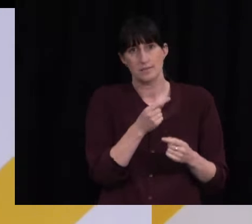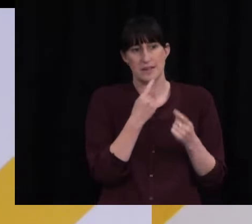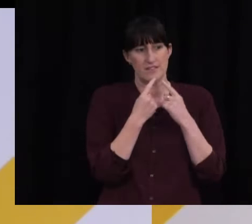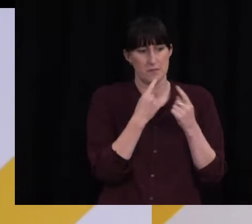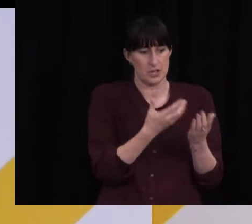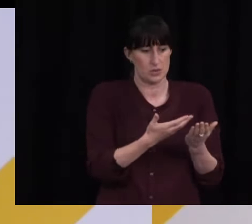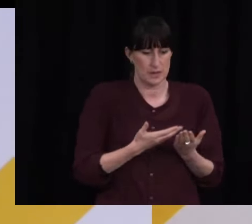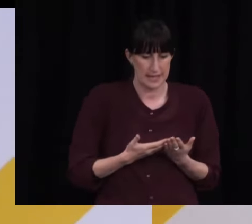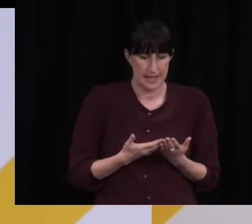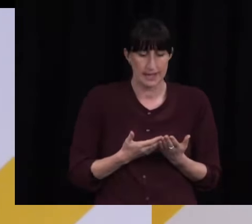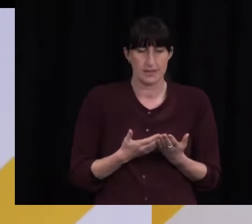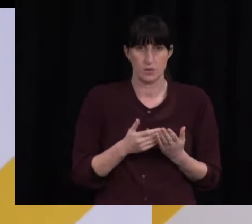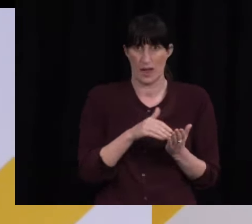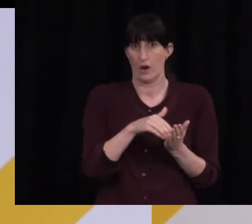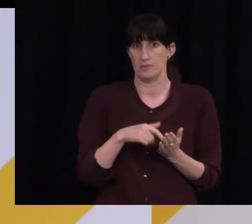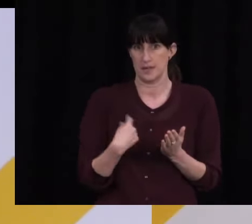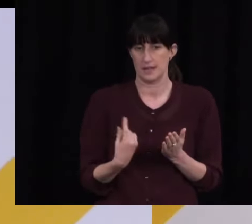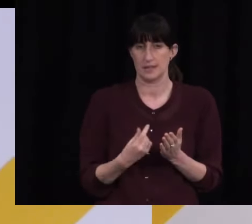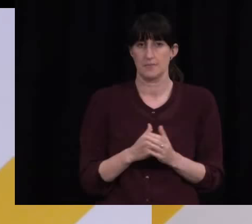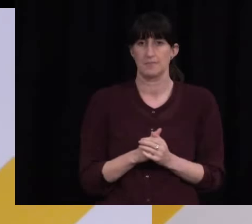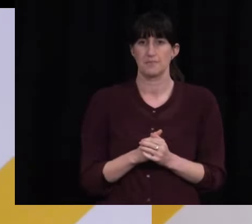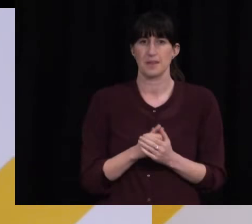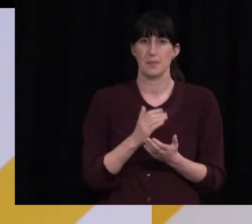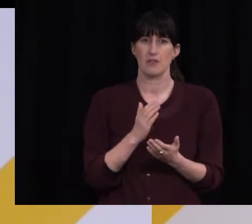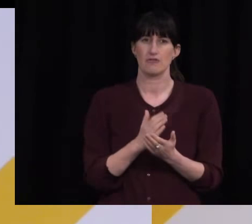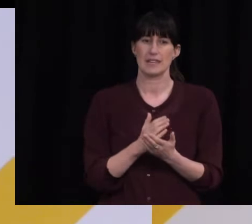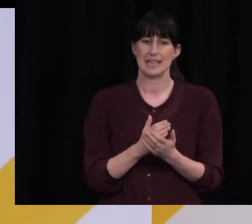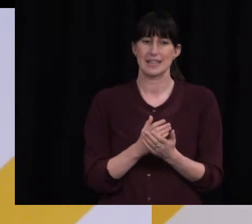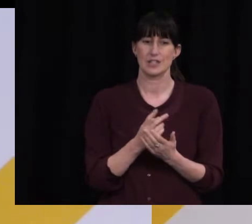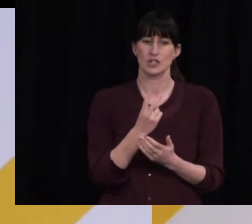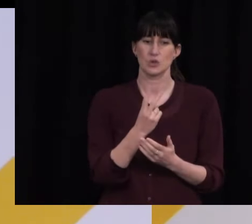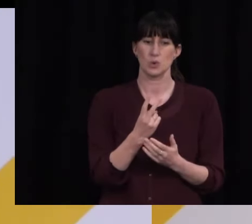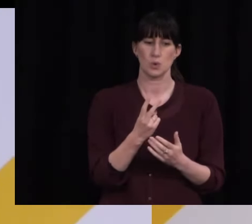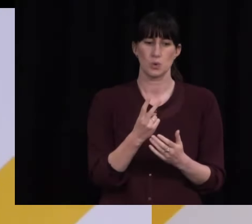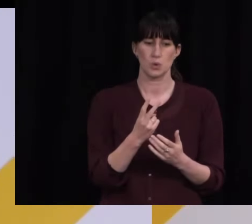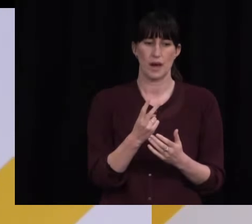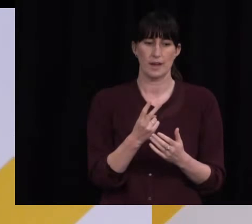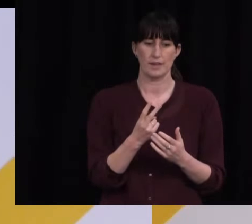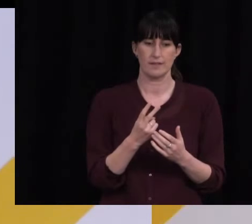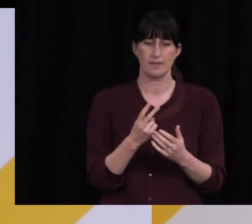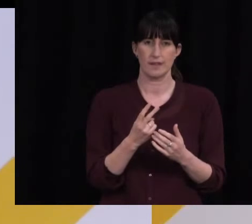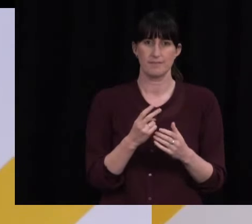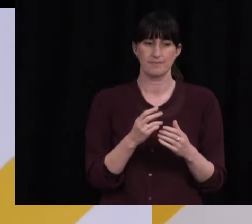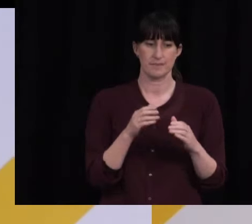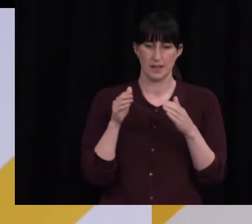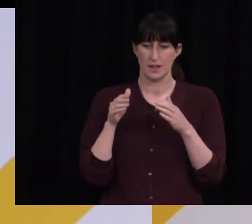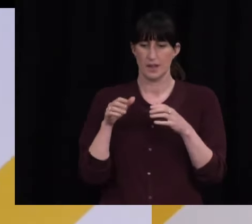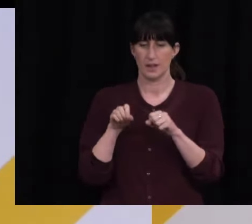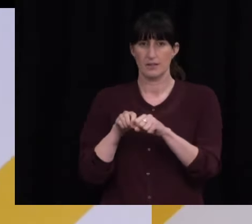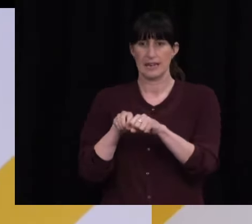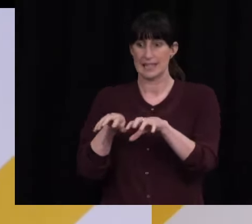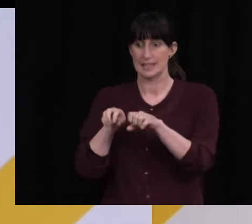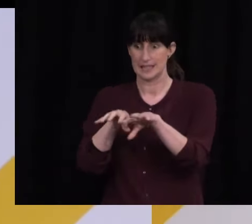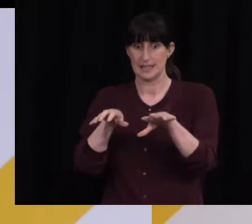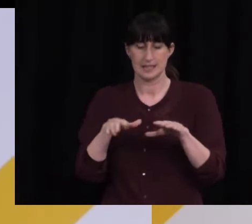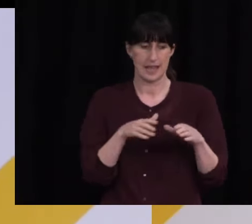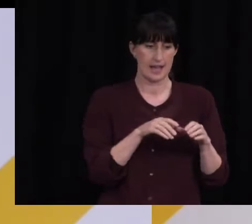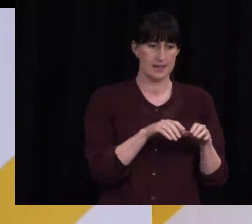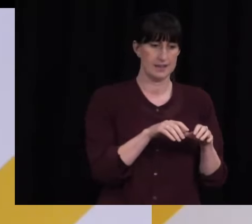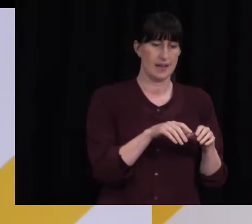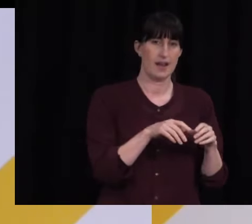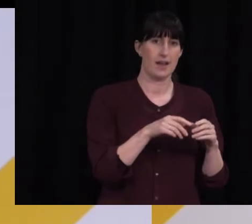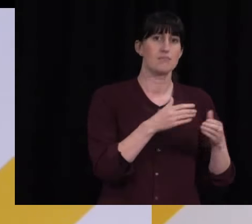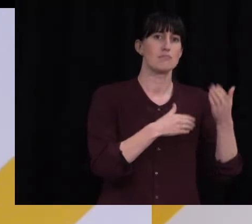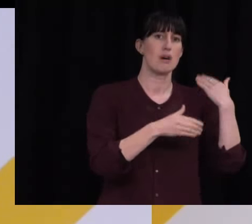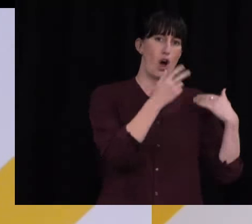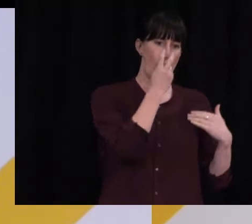point here is there are these sort of two separate things happening, and all of our focus is on that group of active subclusters, which I talked about